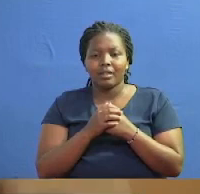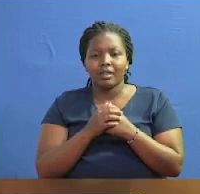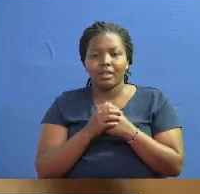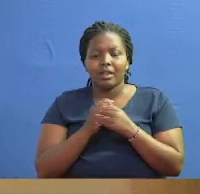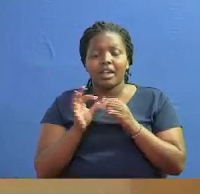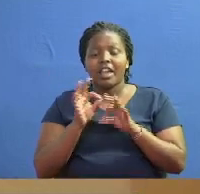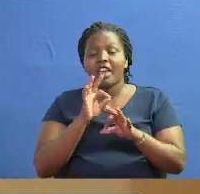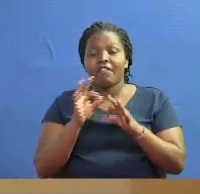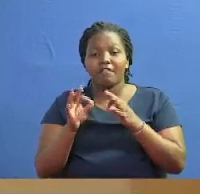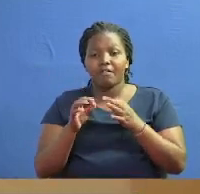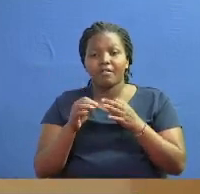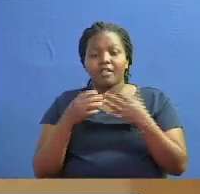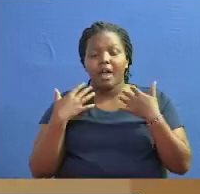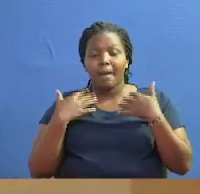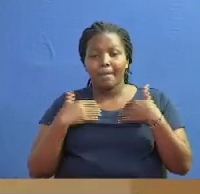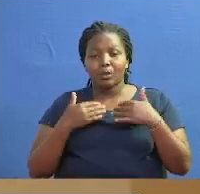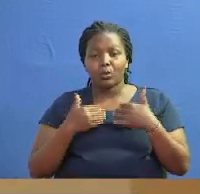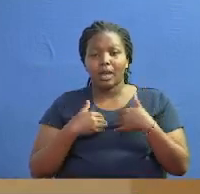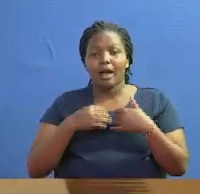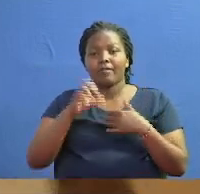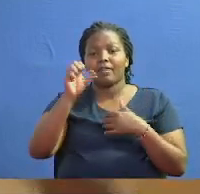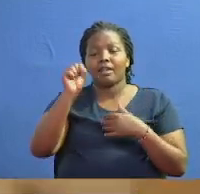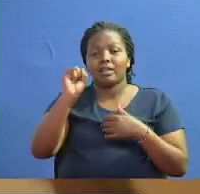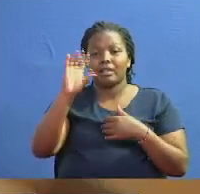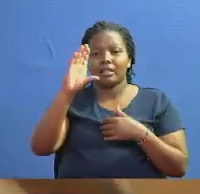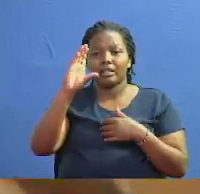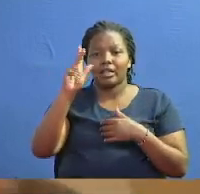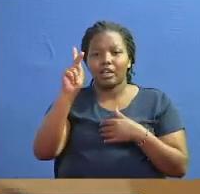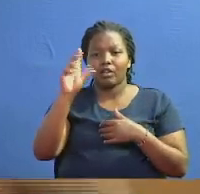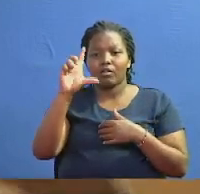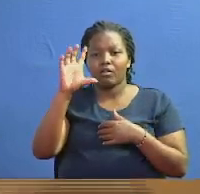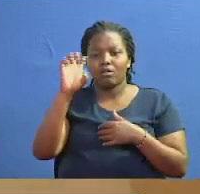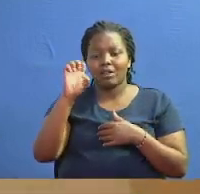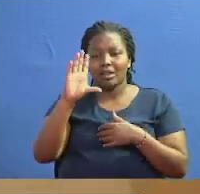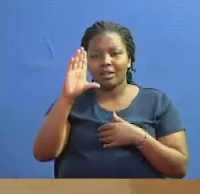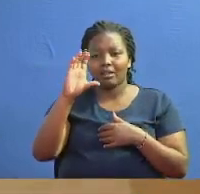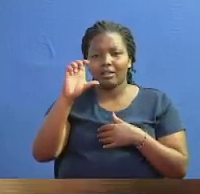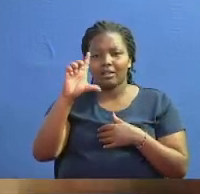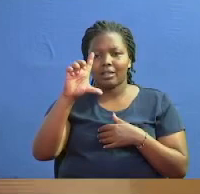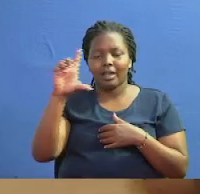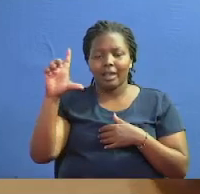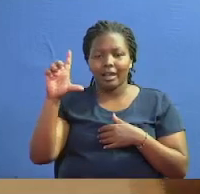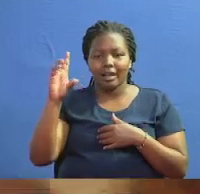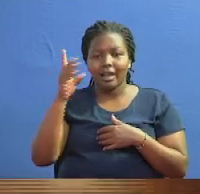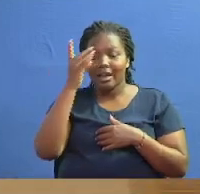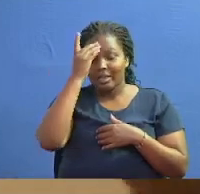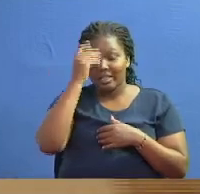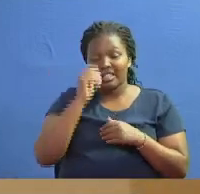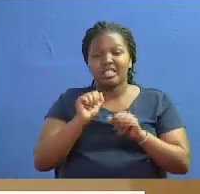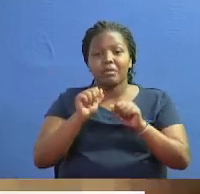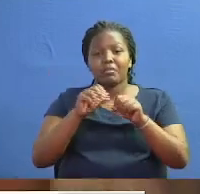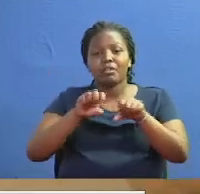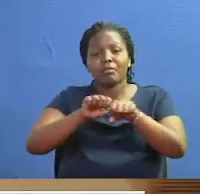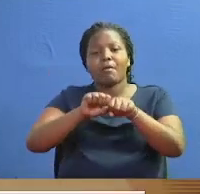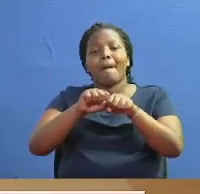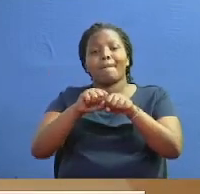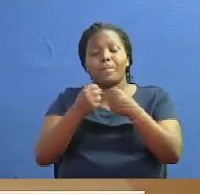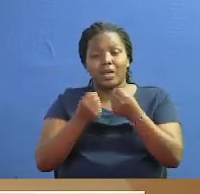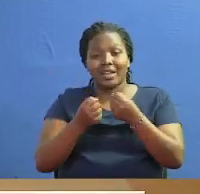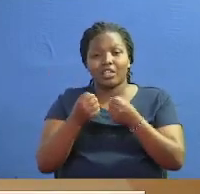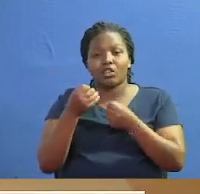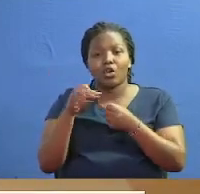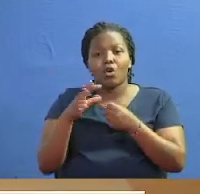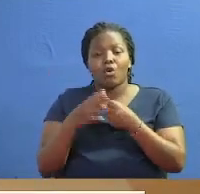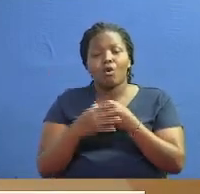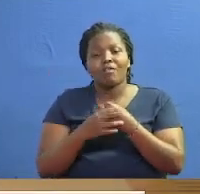who has sickle-cell disease, meaning that someone who has sickle-cell disease is more likely to have breakage of their red blood cells just because of the way